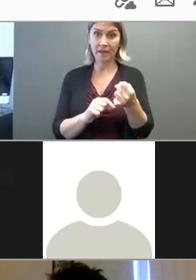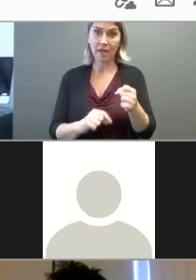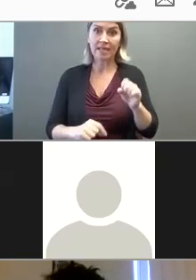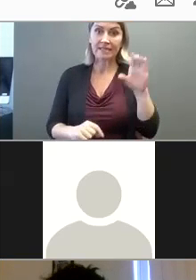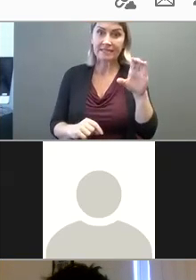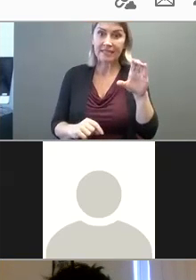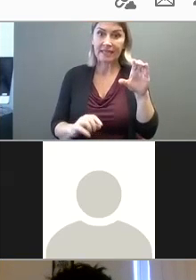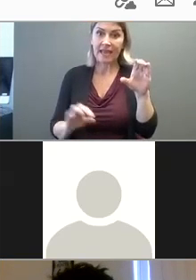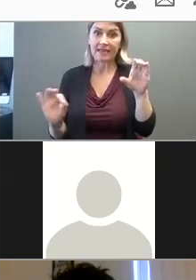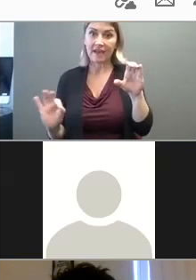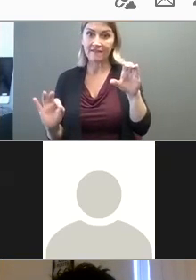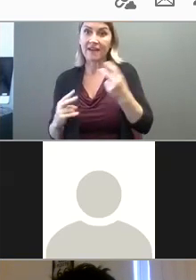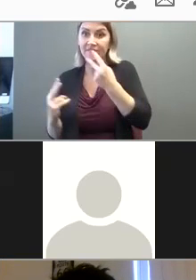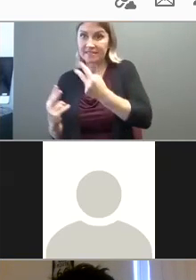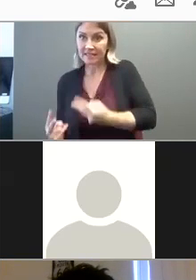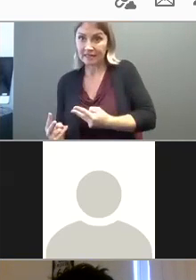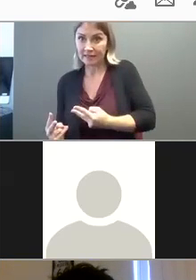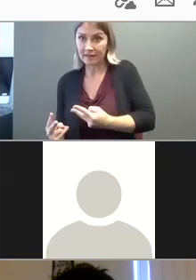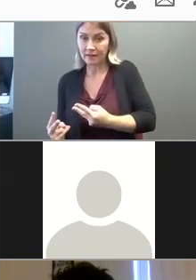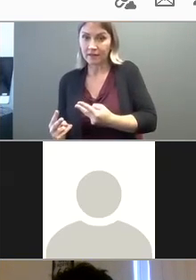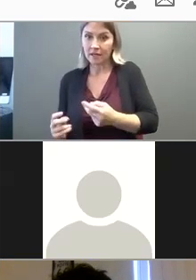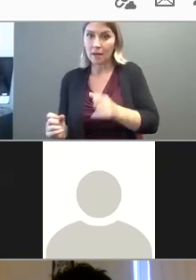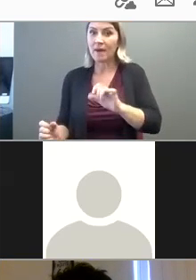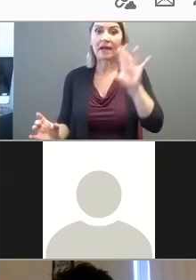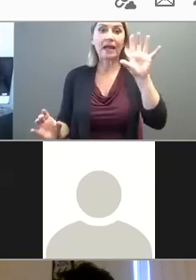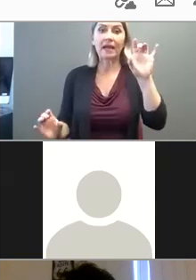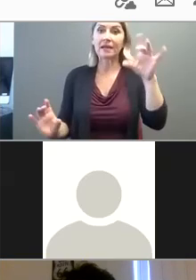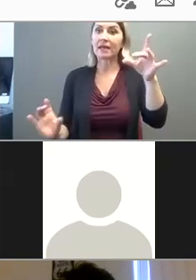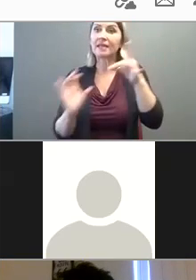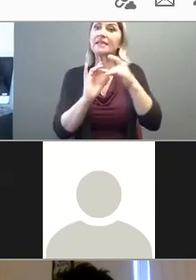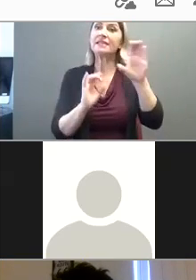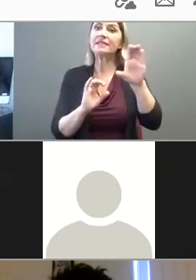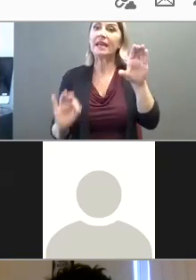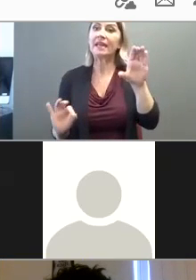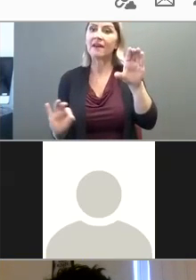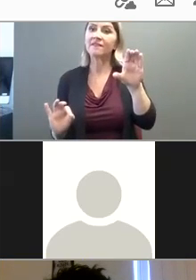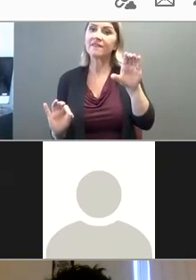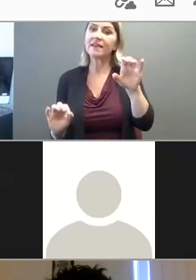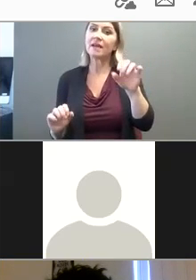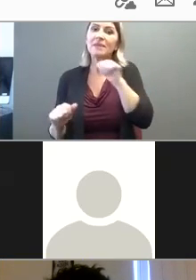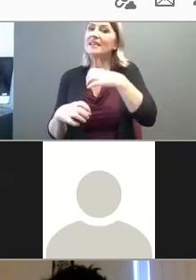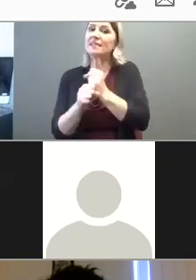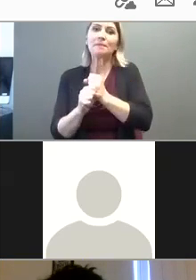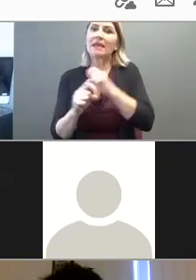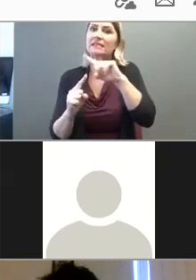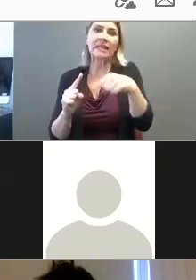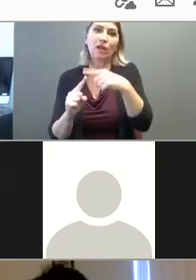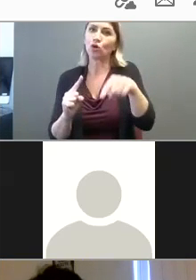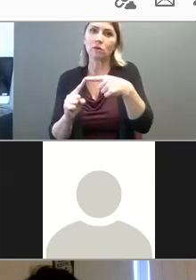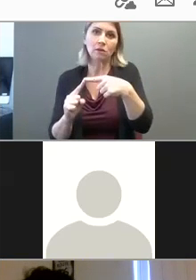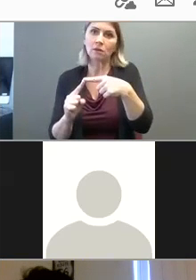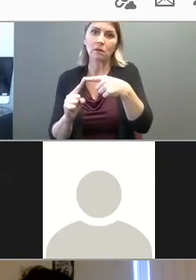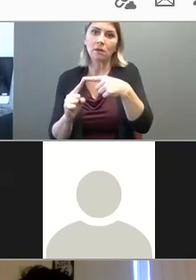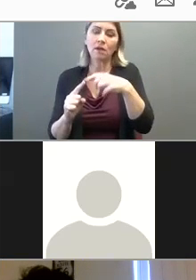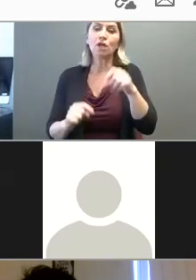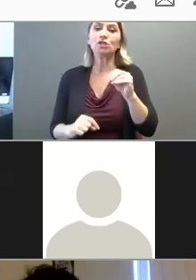F have been visited, but connecting C and F is necessary, but that does not create a cycle, right?